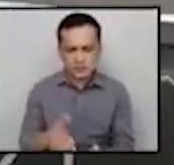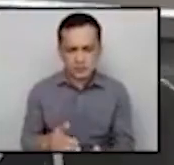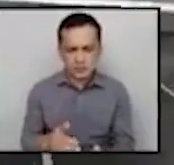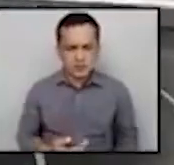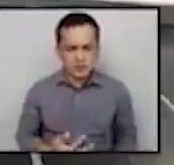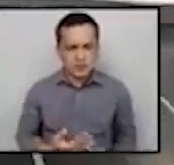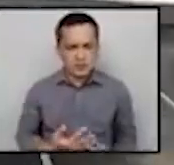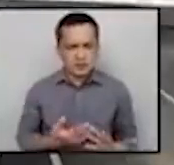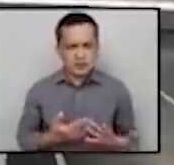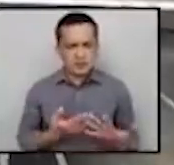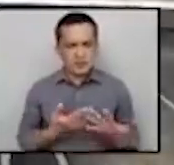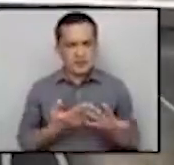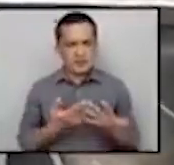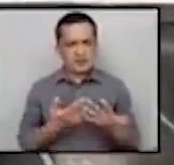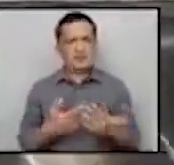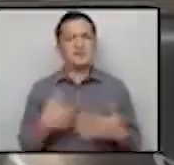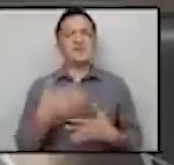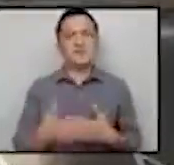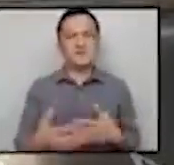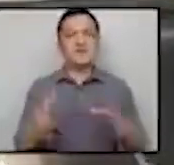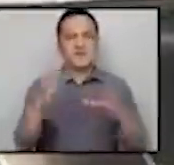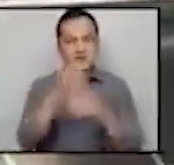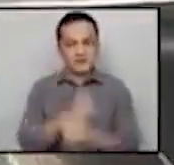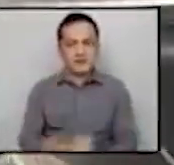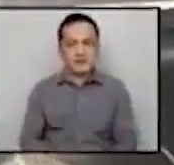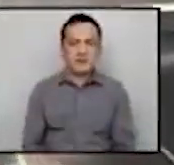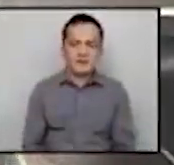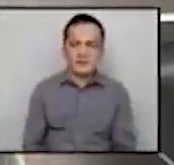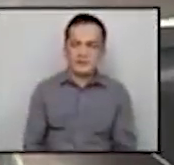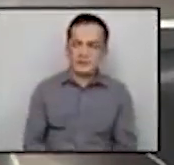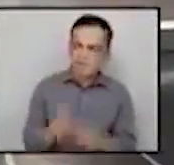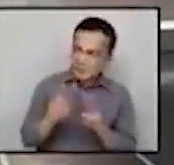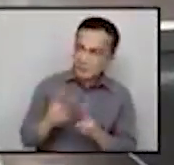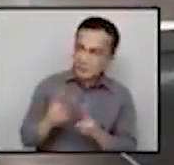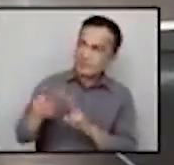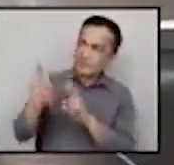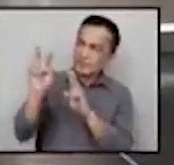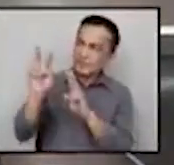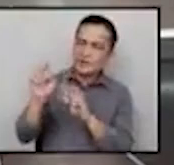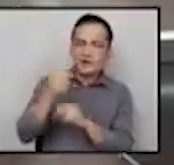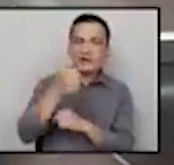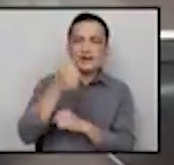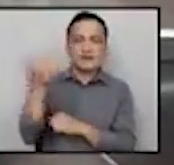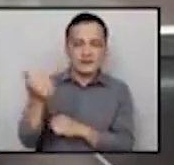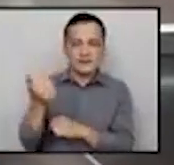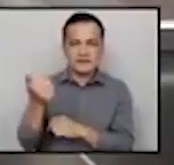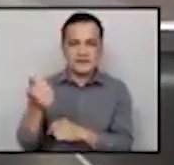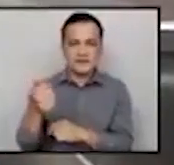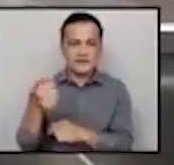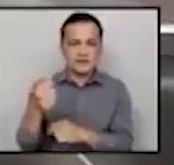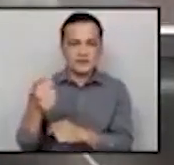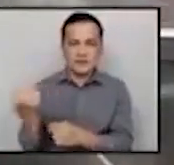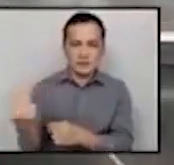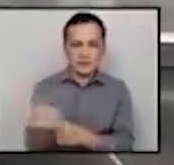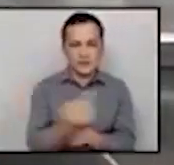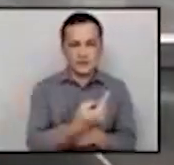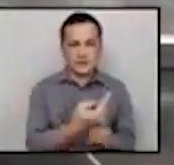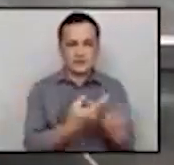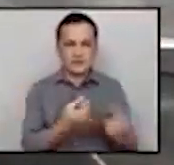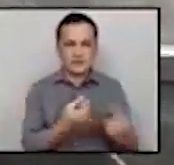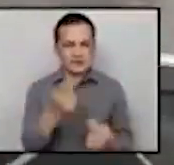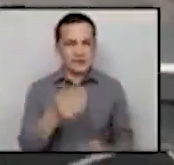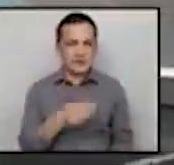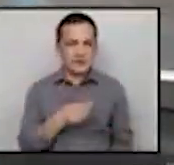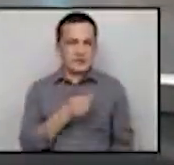you're gone. Looking out for another, and one with two, you're in the mood